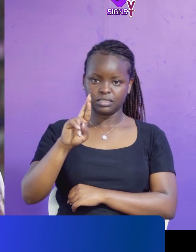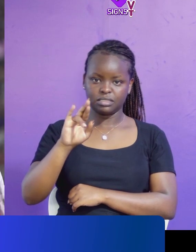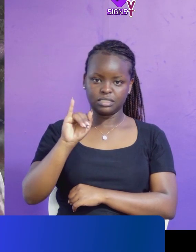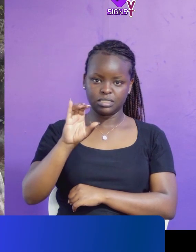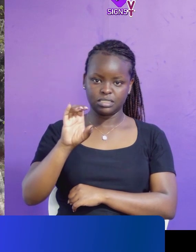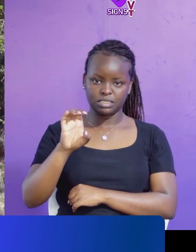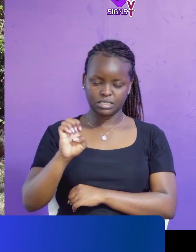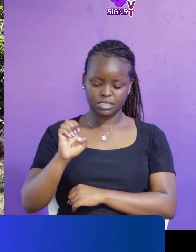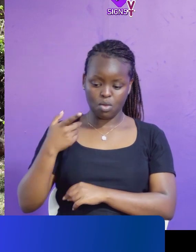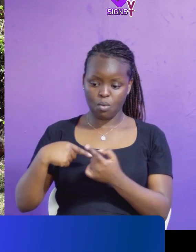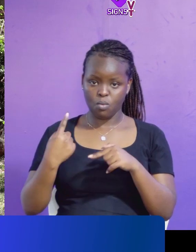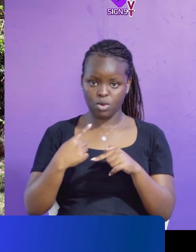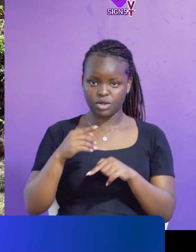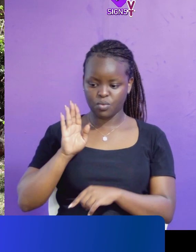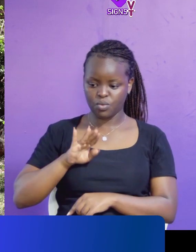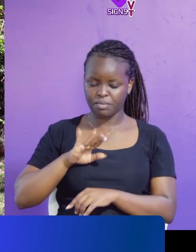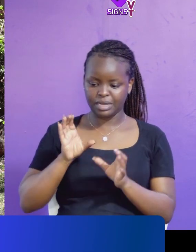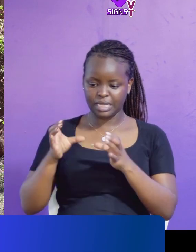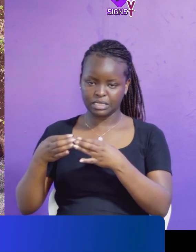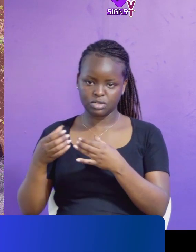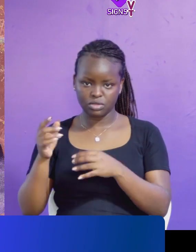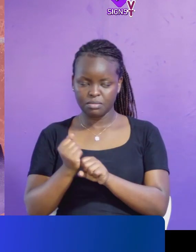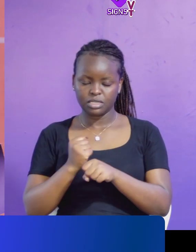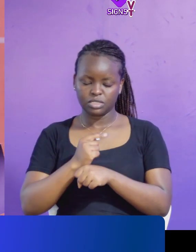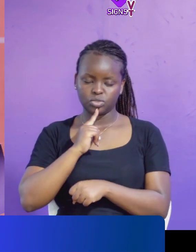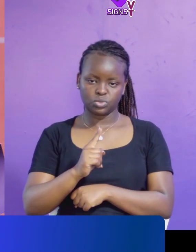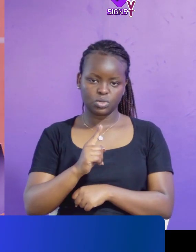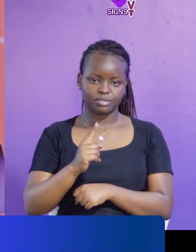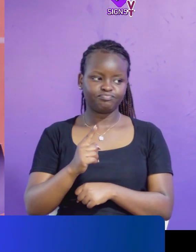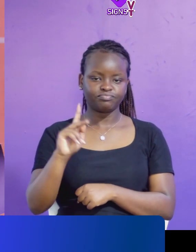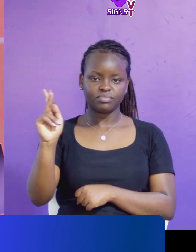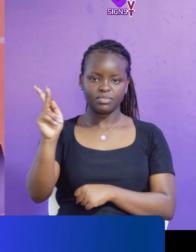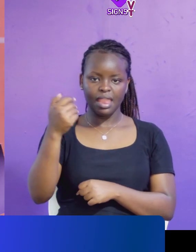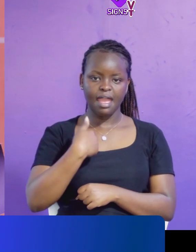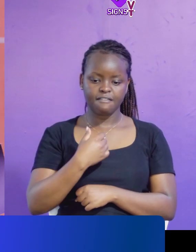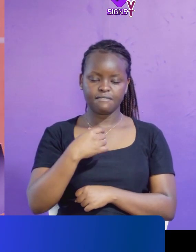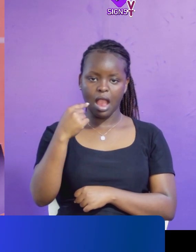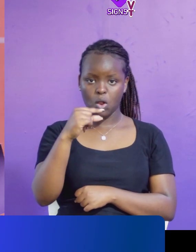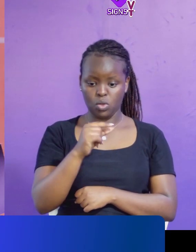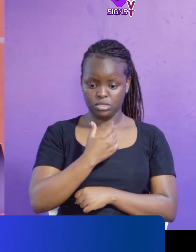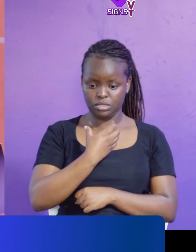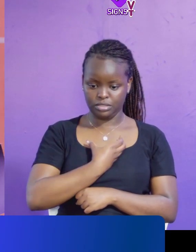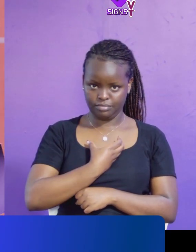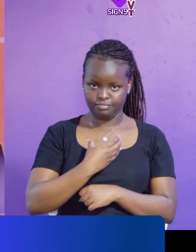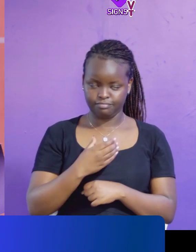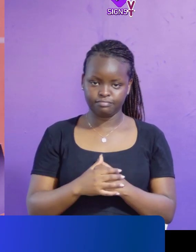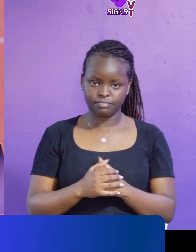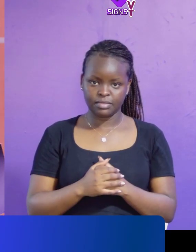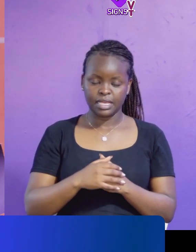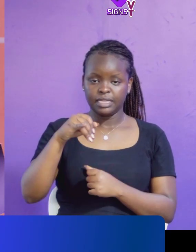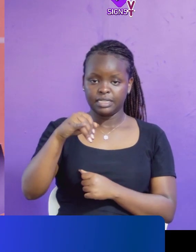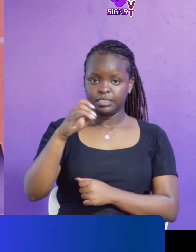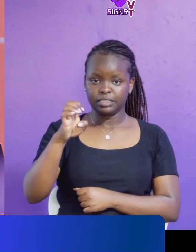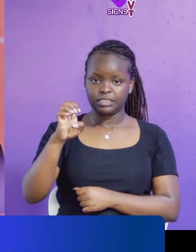category, ensuring Kenya has attained a gold. Elsewhere, Paris Jepchirchir won the women